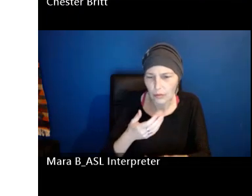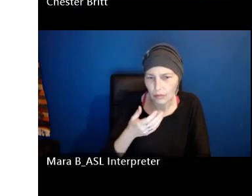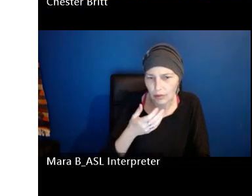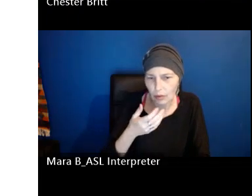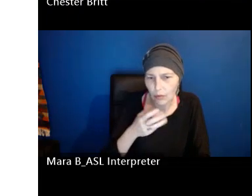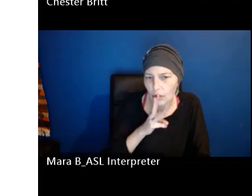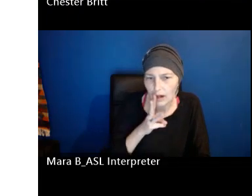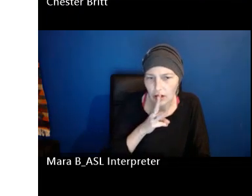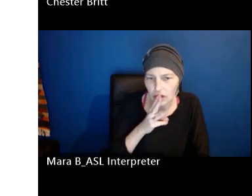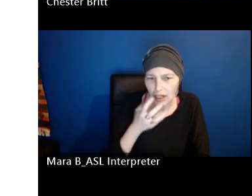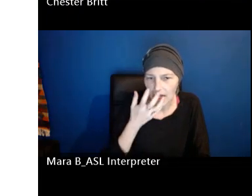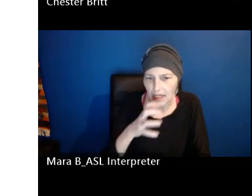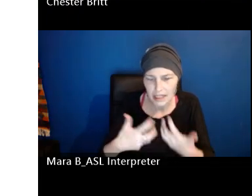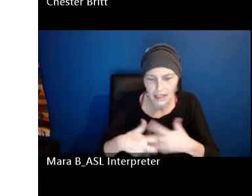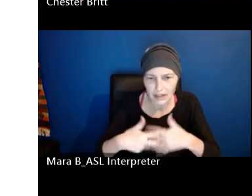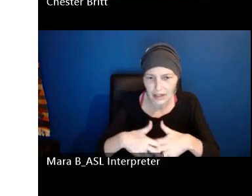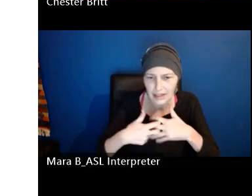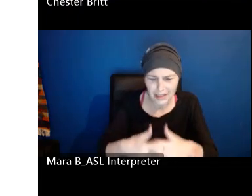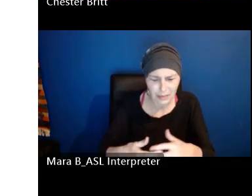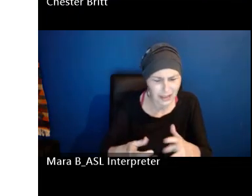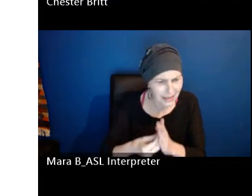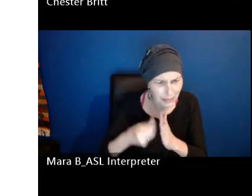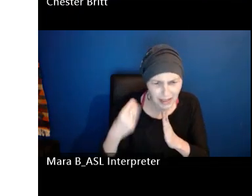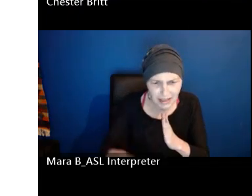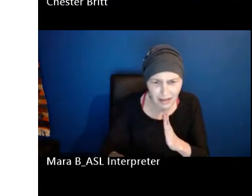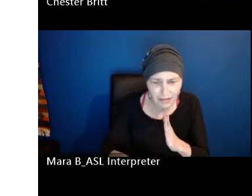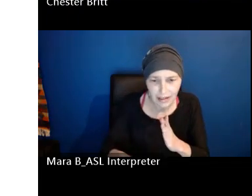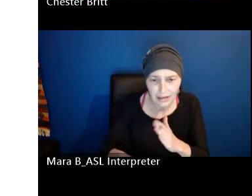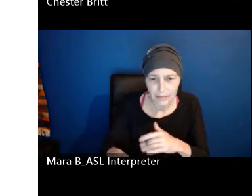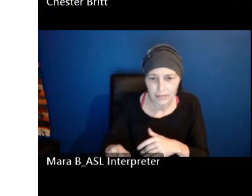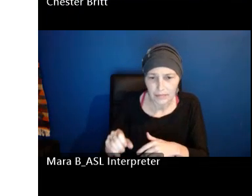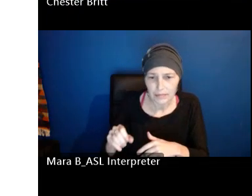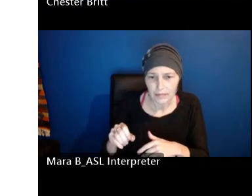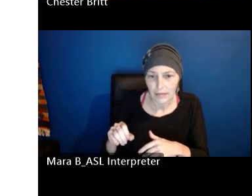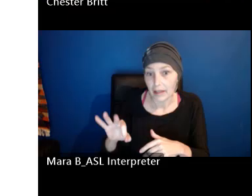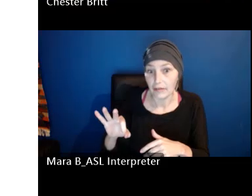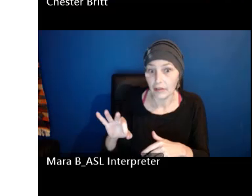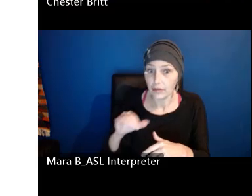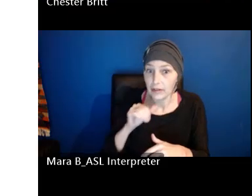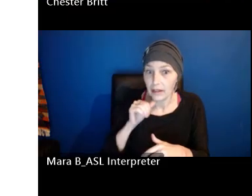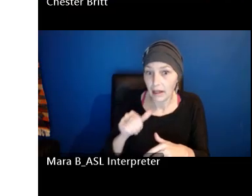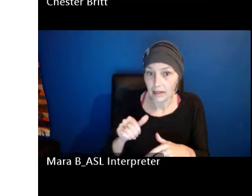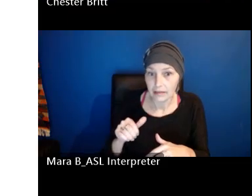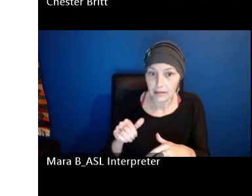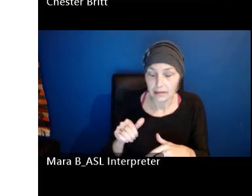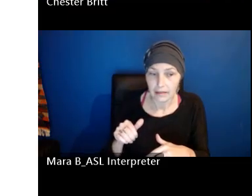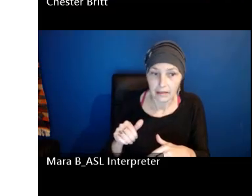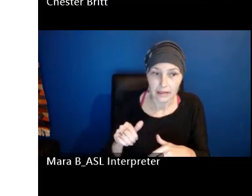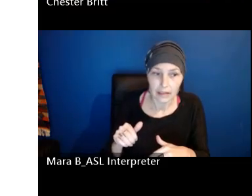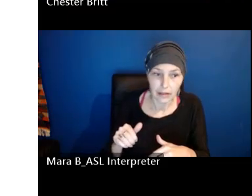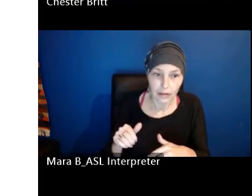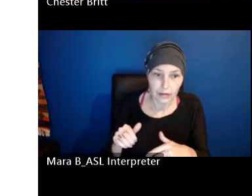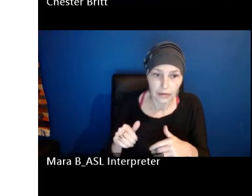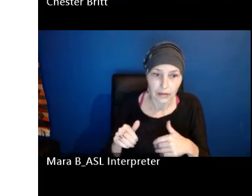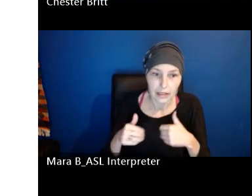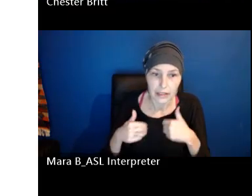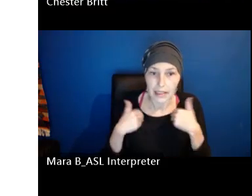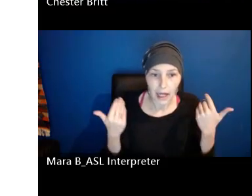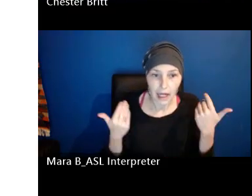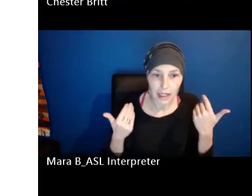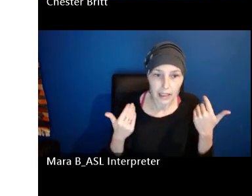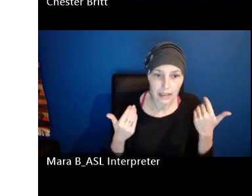person, people just don't have that kind of money squirreled away for this